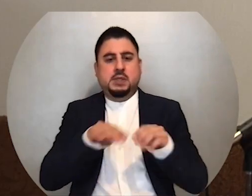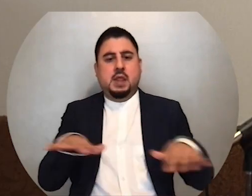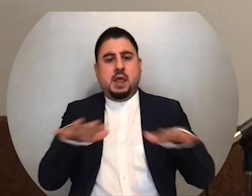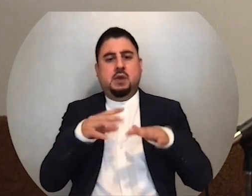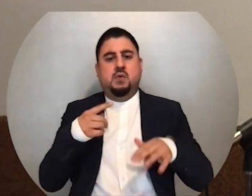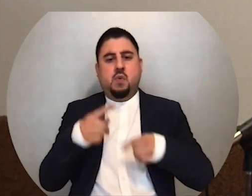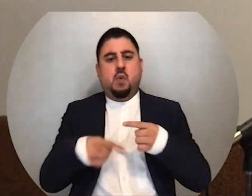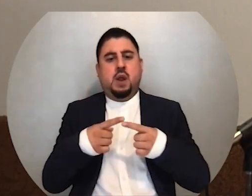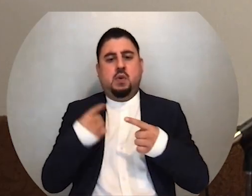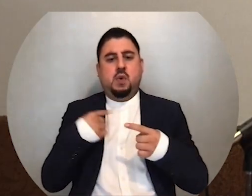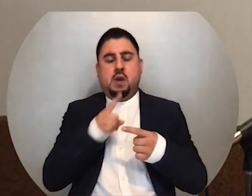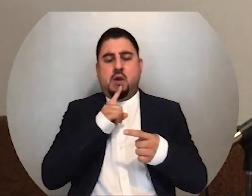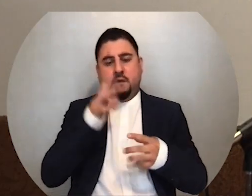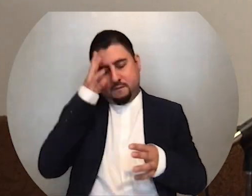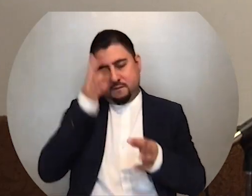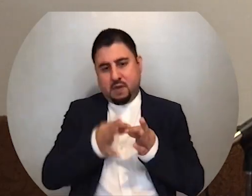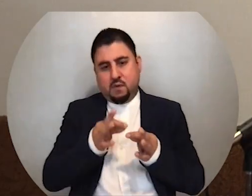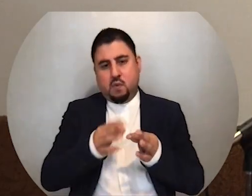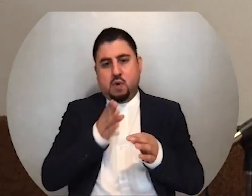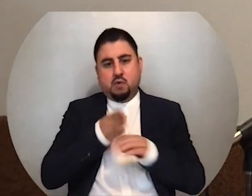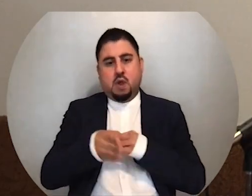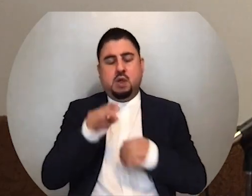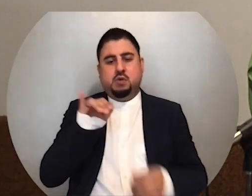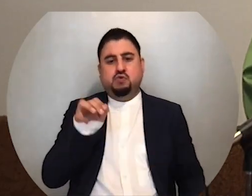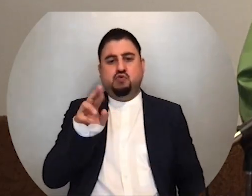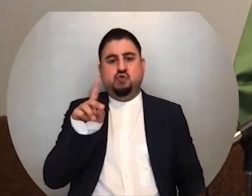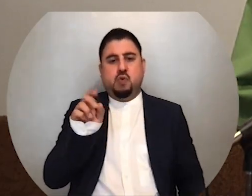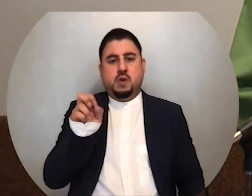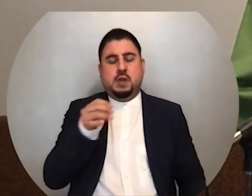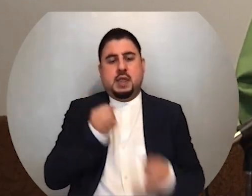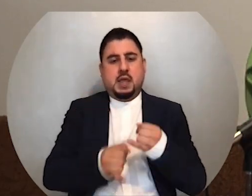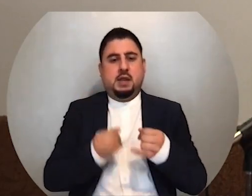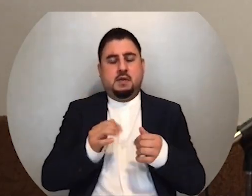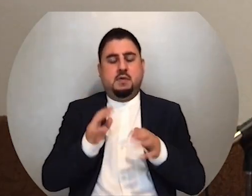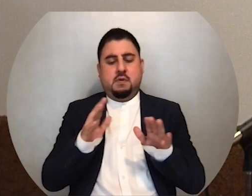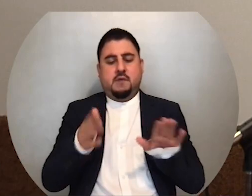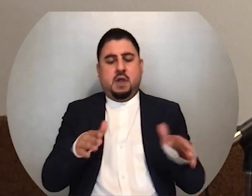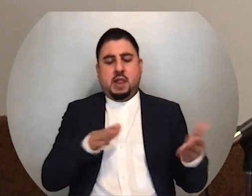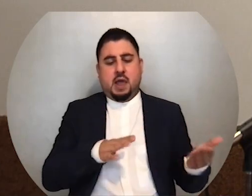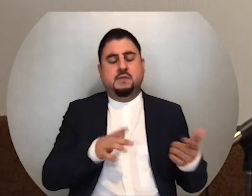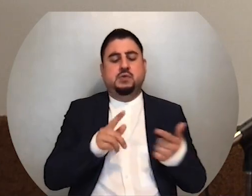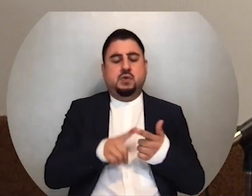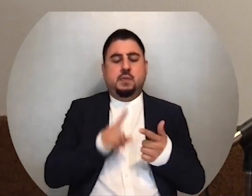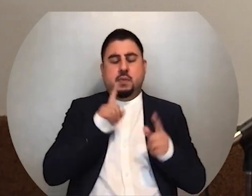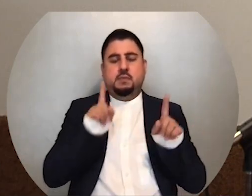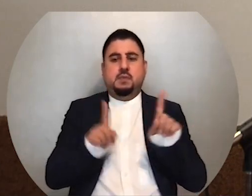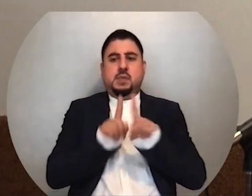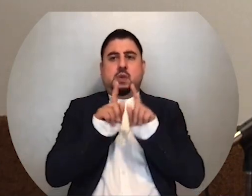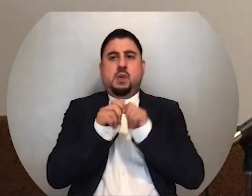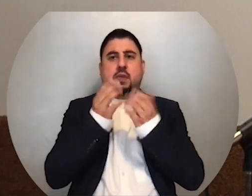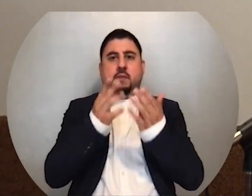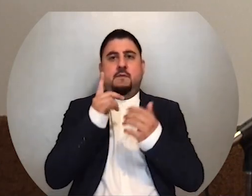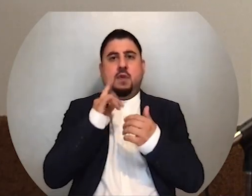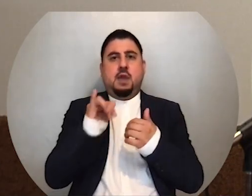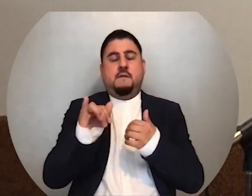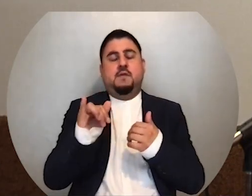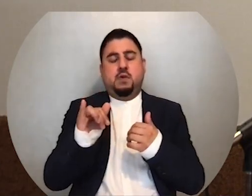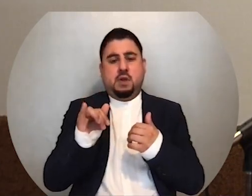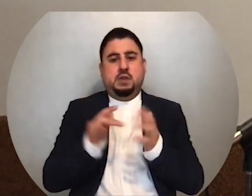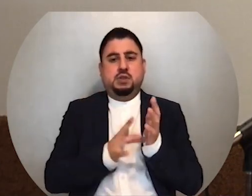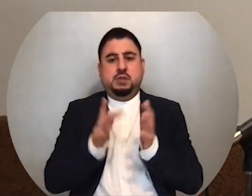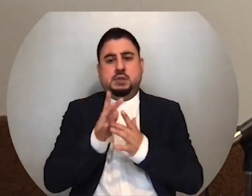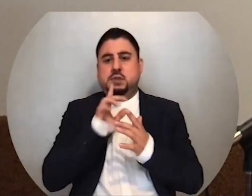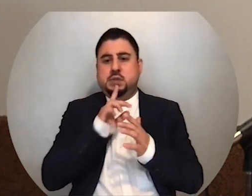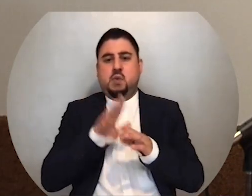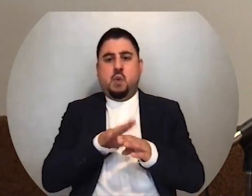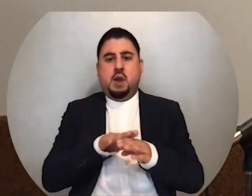And when we are faithful, we will cross the Jordan at the end of our lives to be with Him forever. And